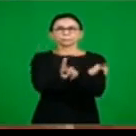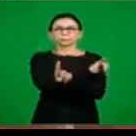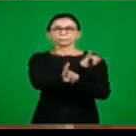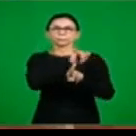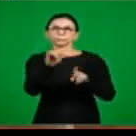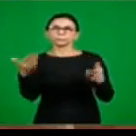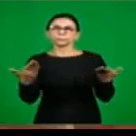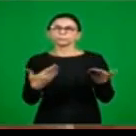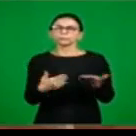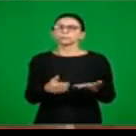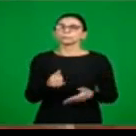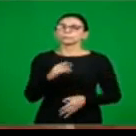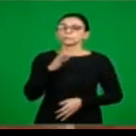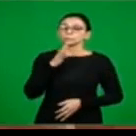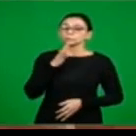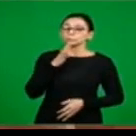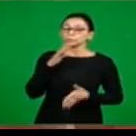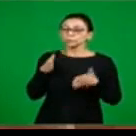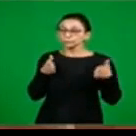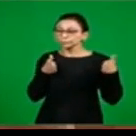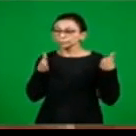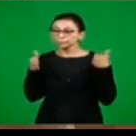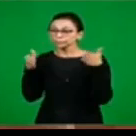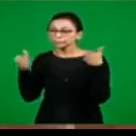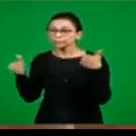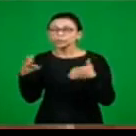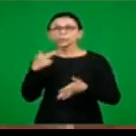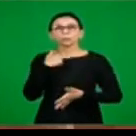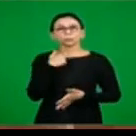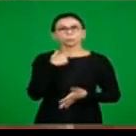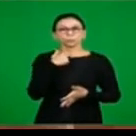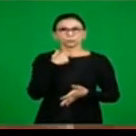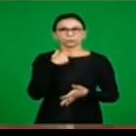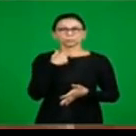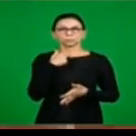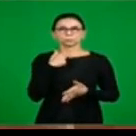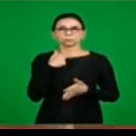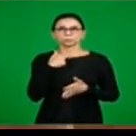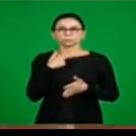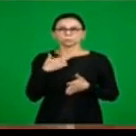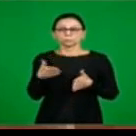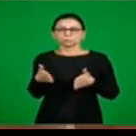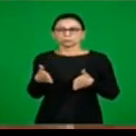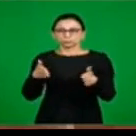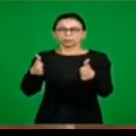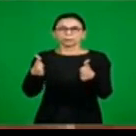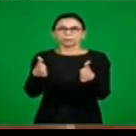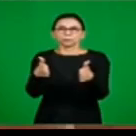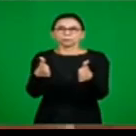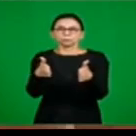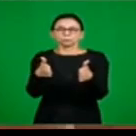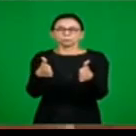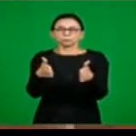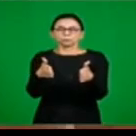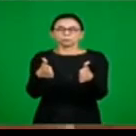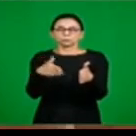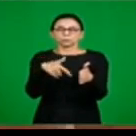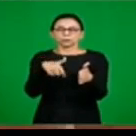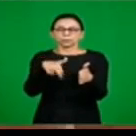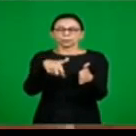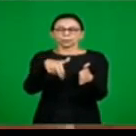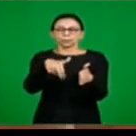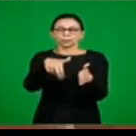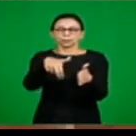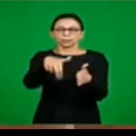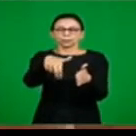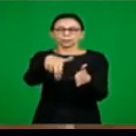is to know in order to walk. I cannot walk, enter onto a path, and to say that